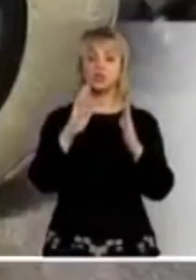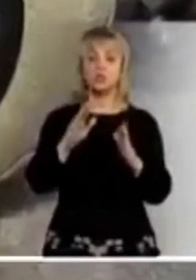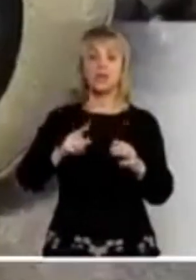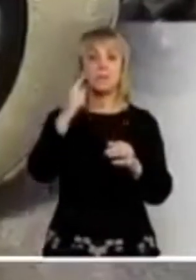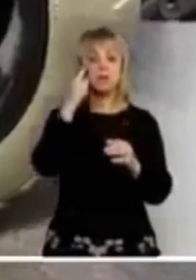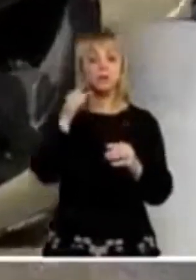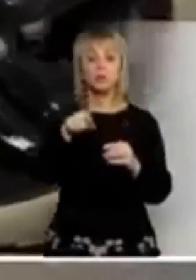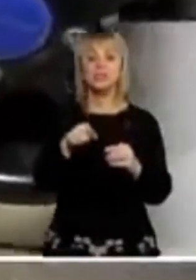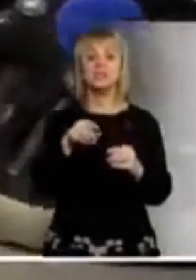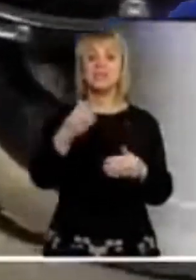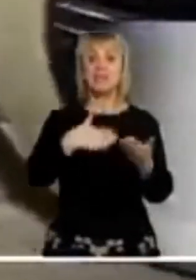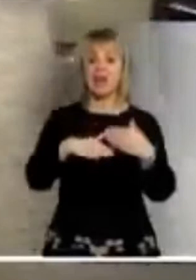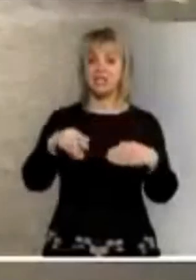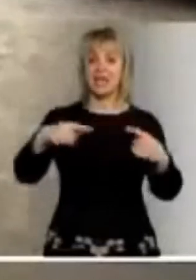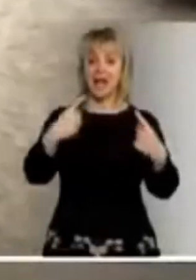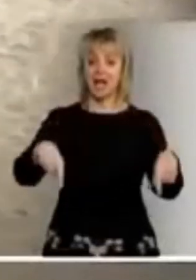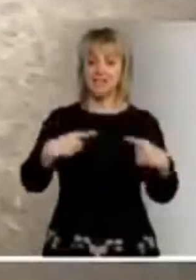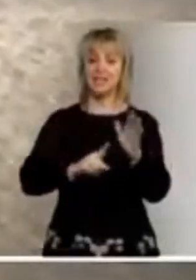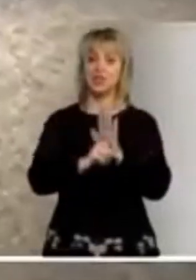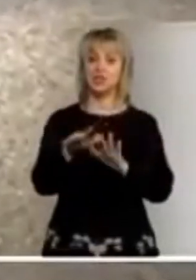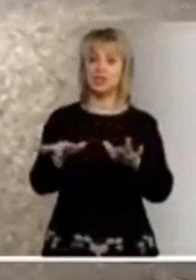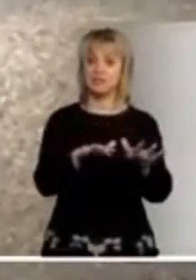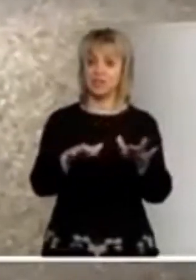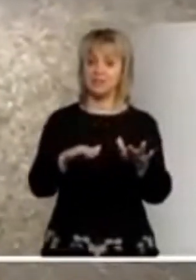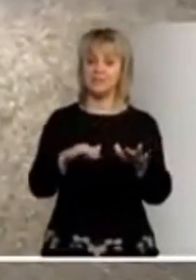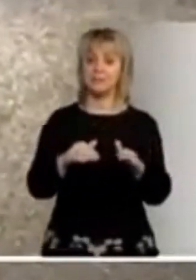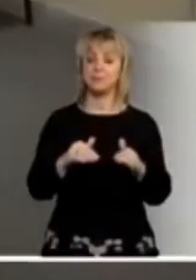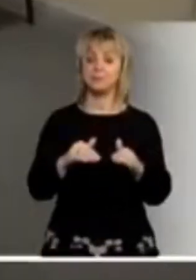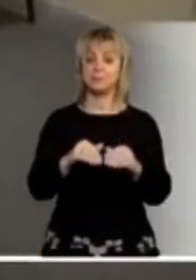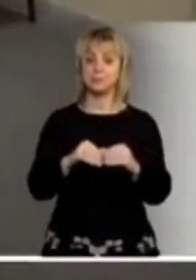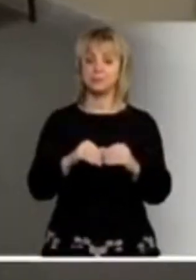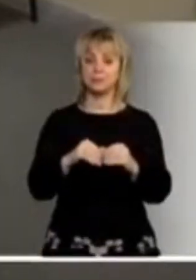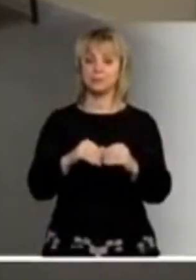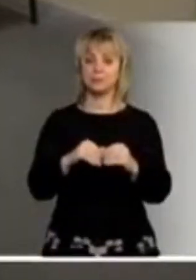But now it takes just a thought to make the wheelchair start moving.